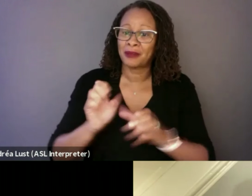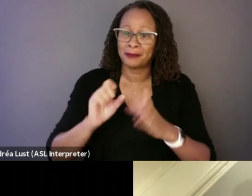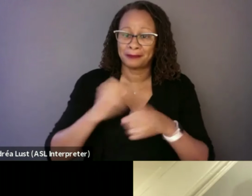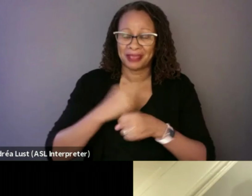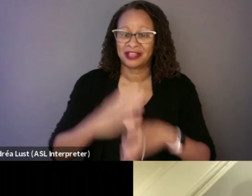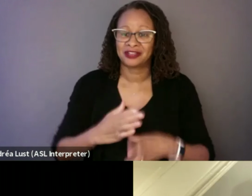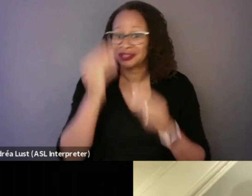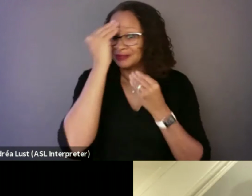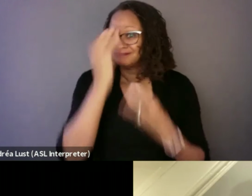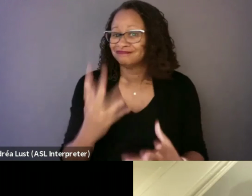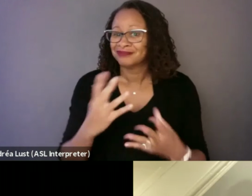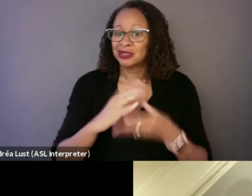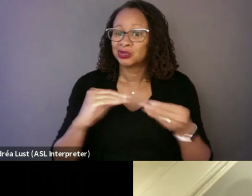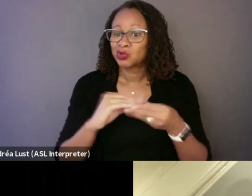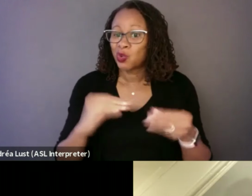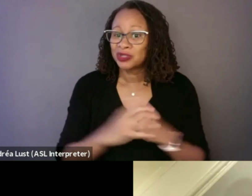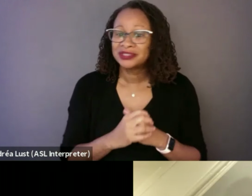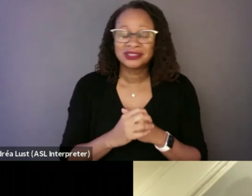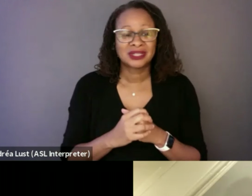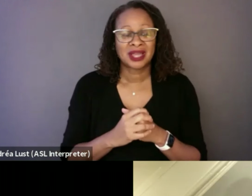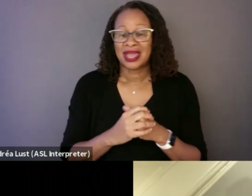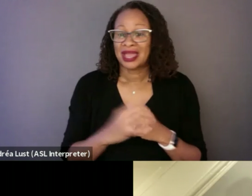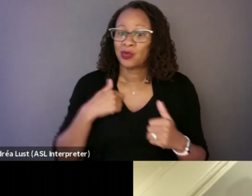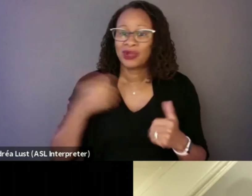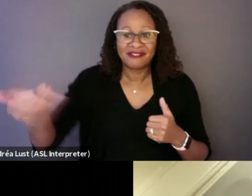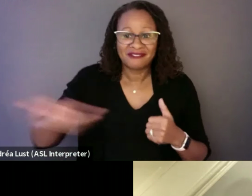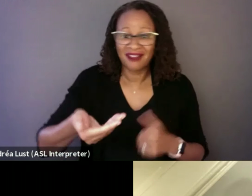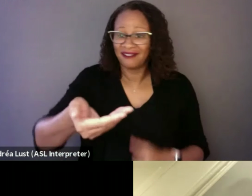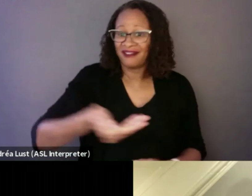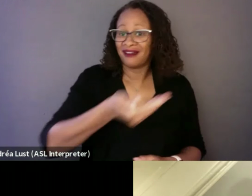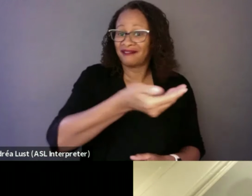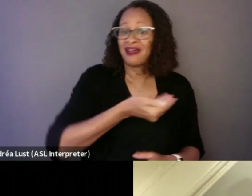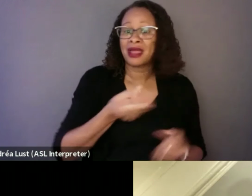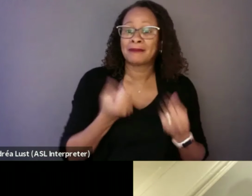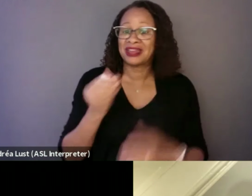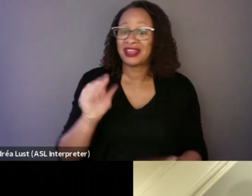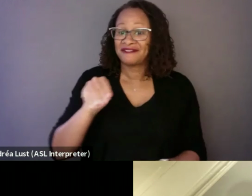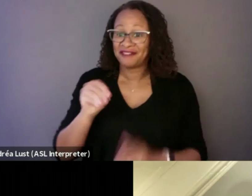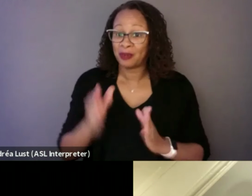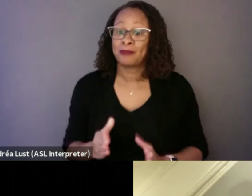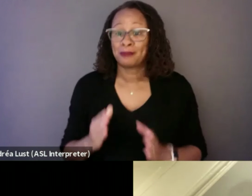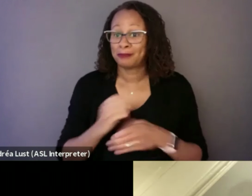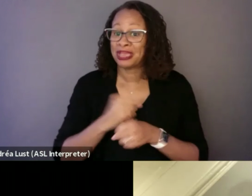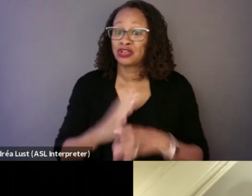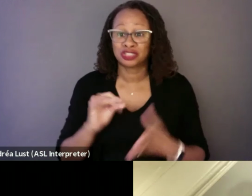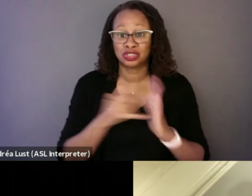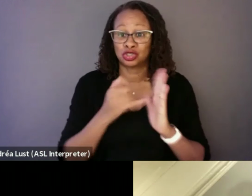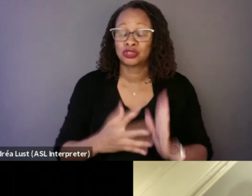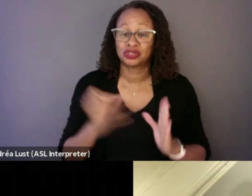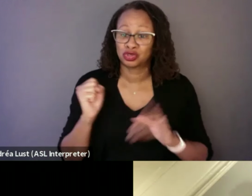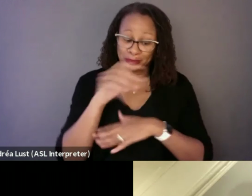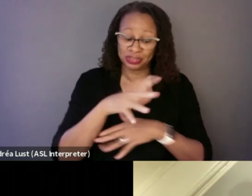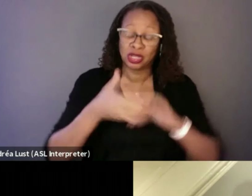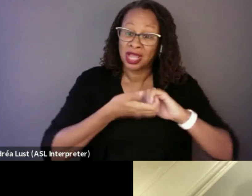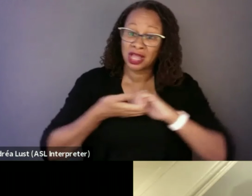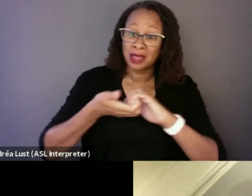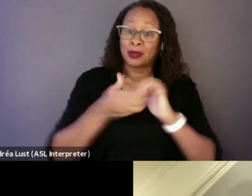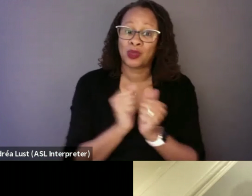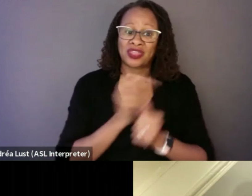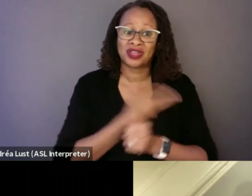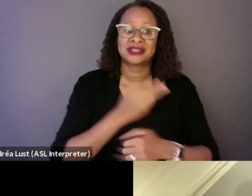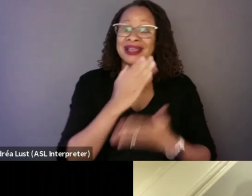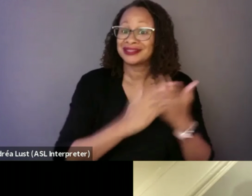stories, and we have invited many Zimbabwean filmmakers or journalists to pitch in and collaborate with us.